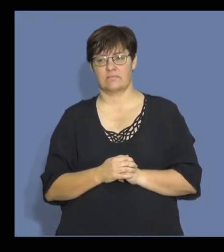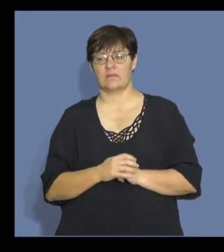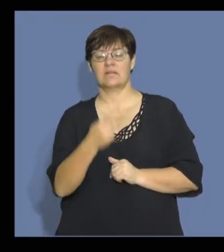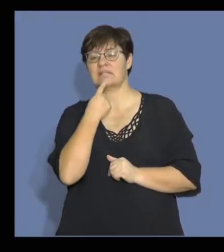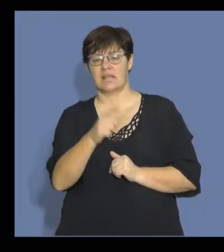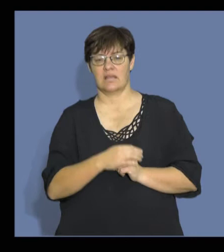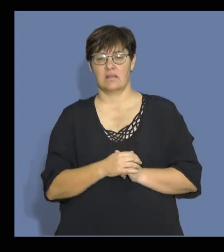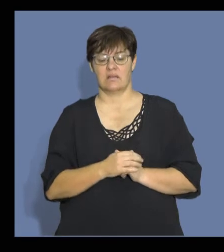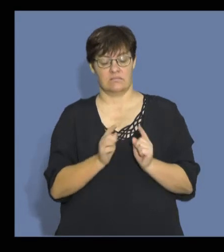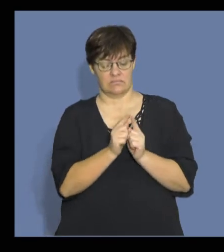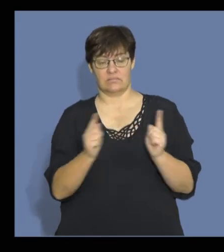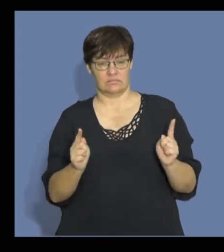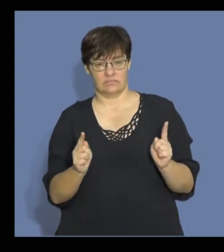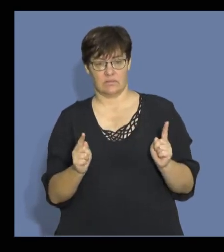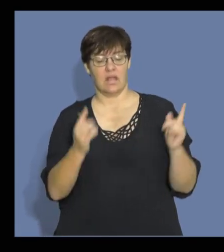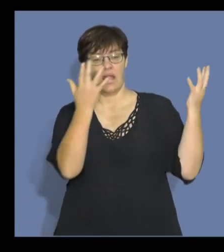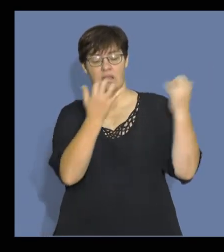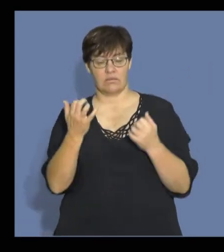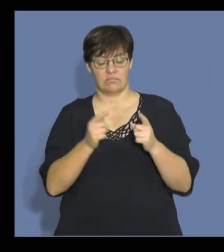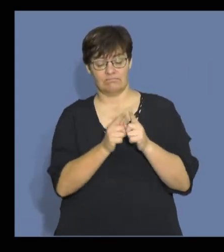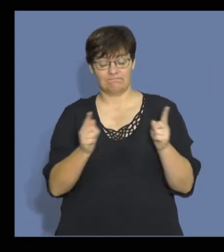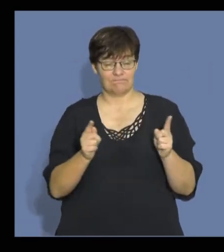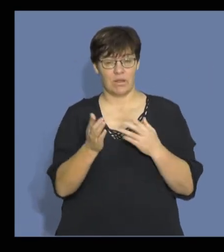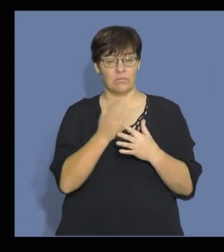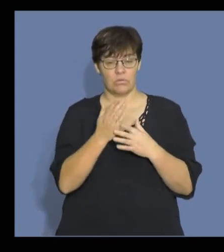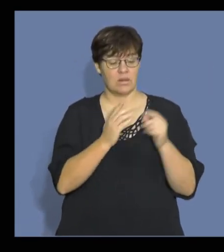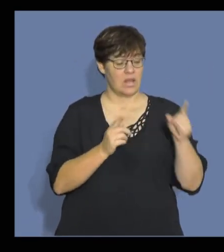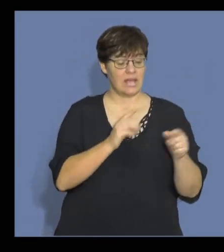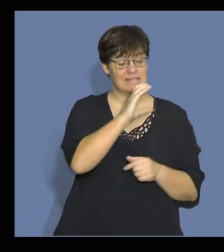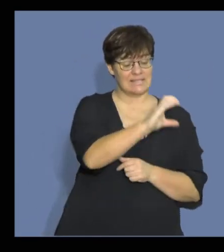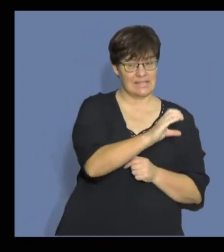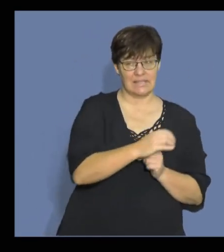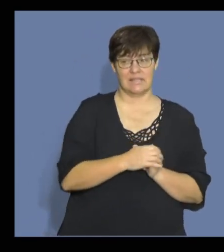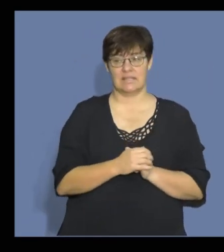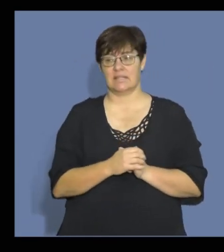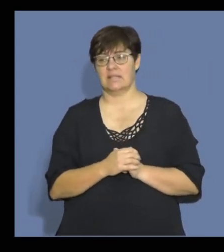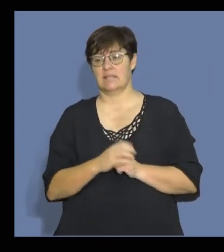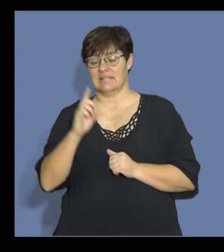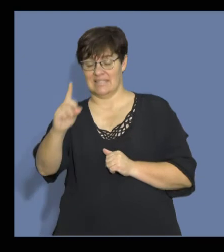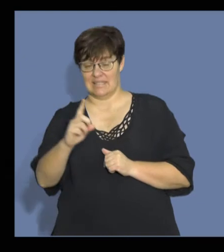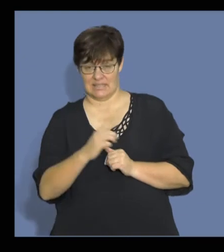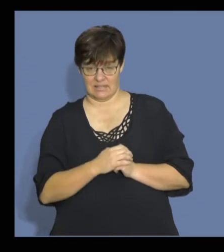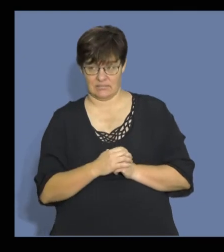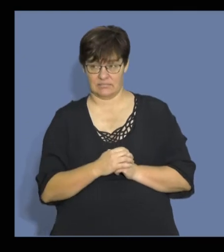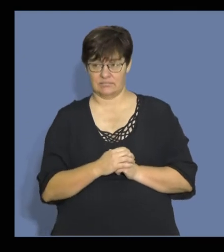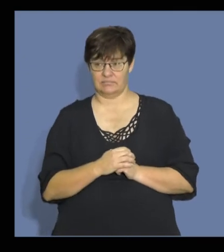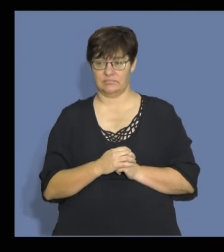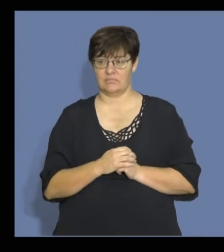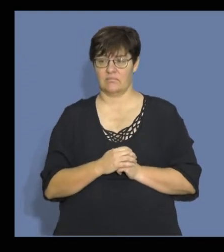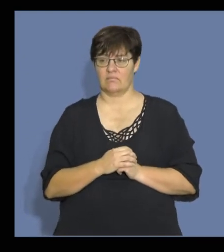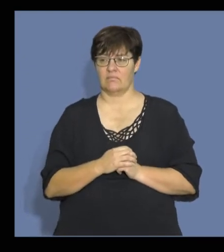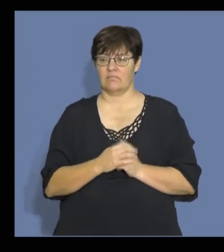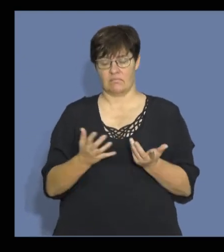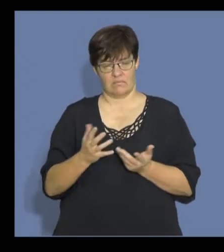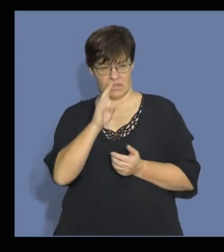it says, use the distance formula to calculate the distance between this point C and this point D.